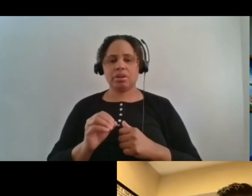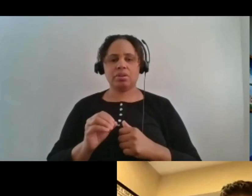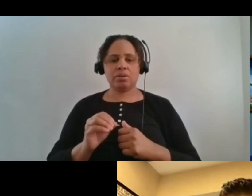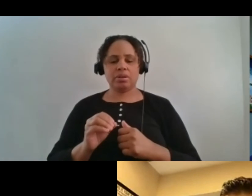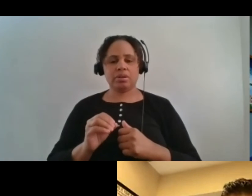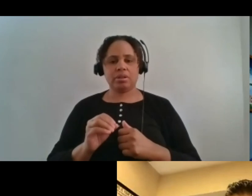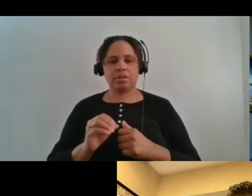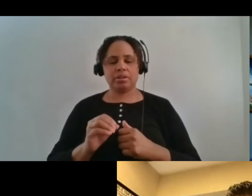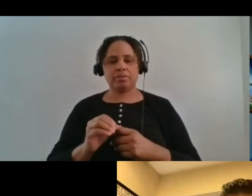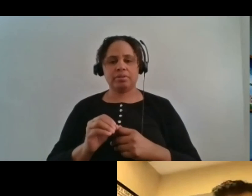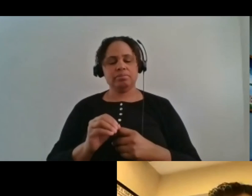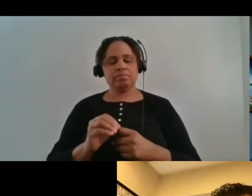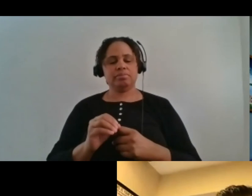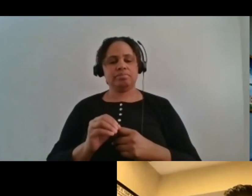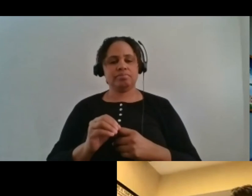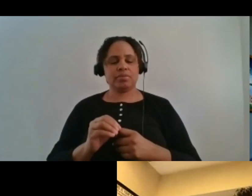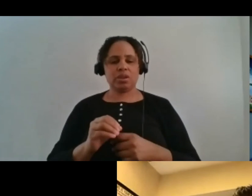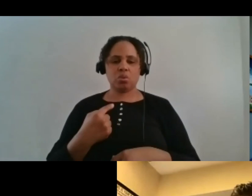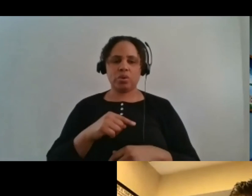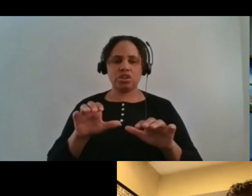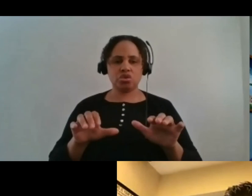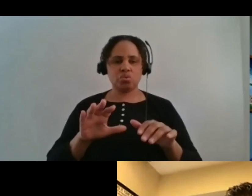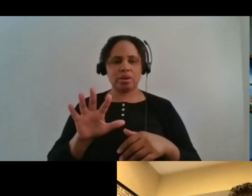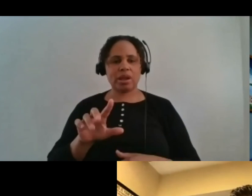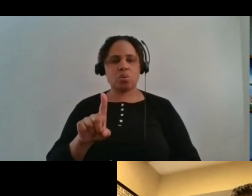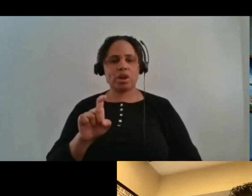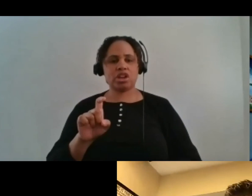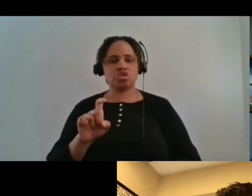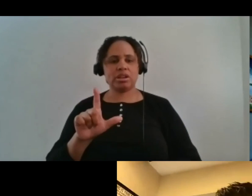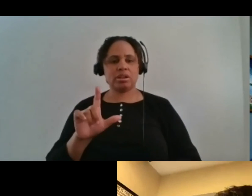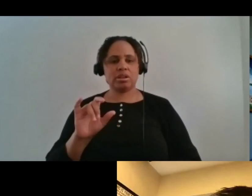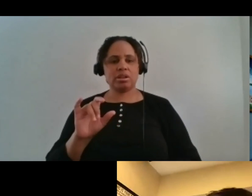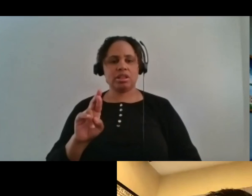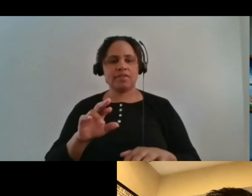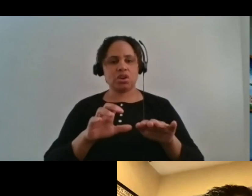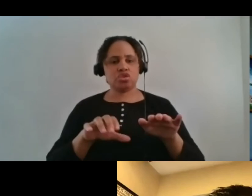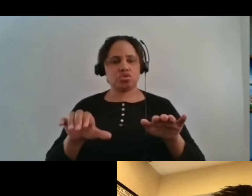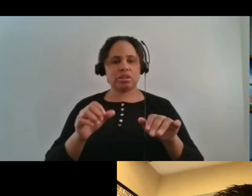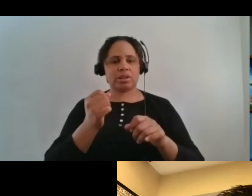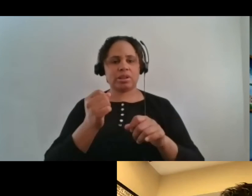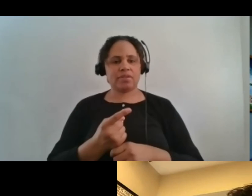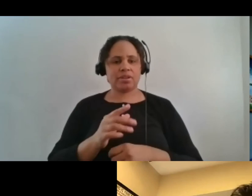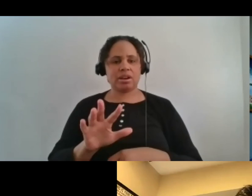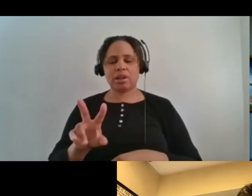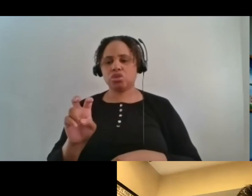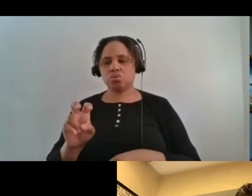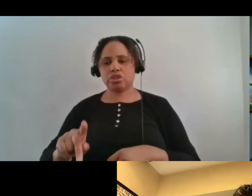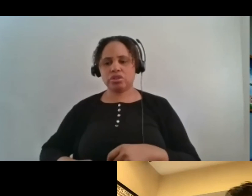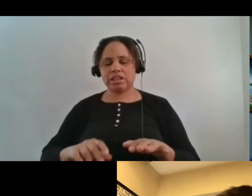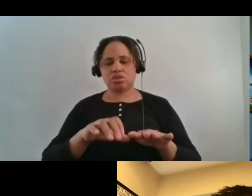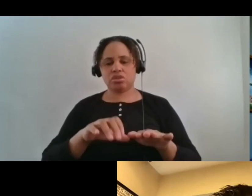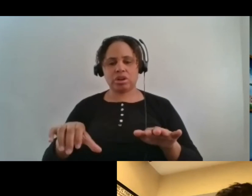volumes are varying. So like we do about 100 liver transplants a year, a couple hundred kidney transplants, and about kidney pancreas transplants, you're doing about 20